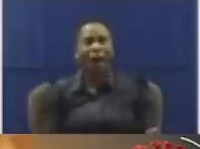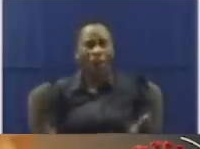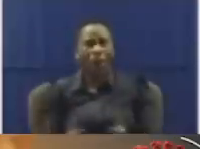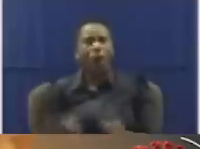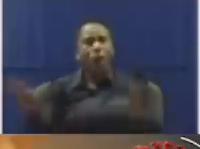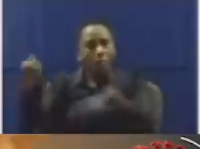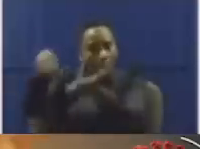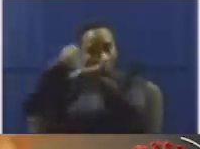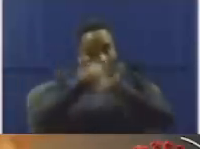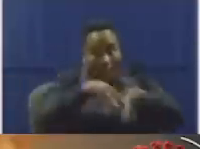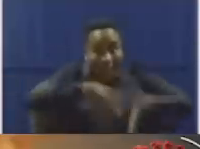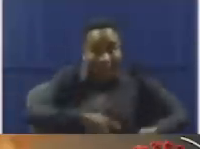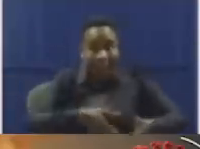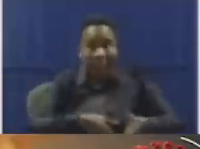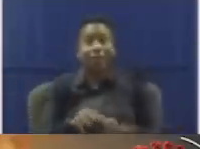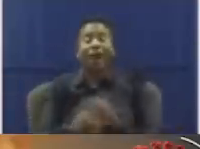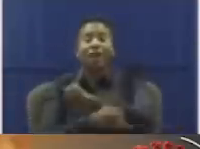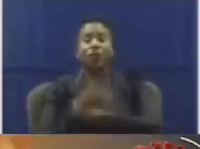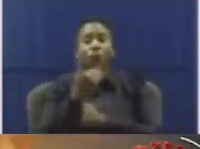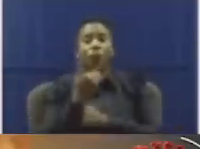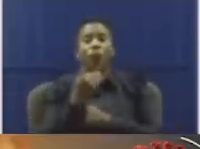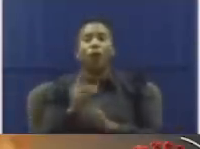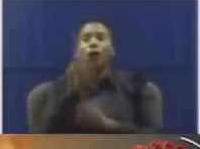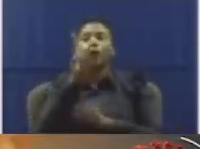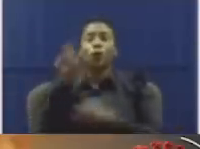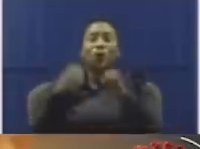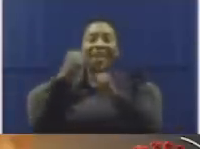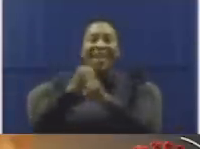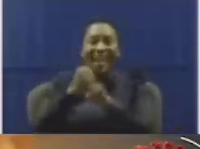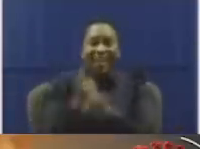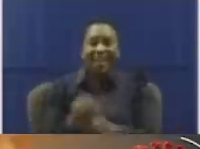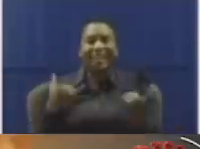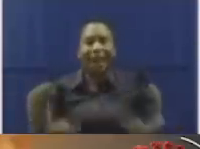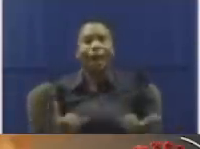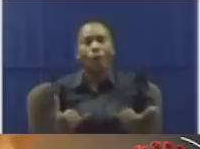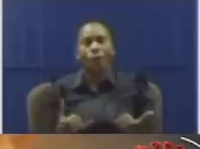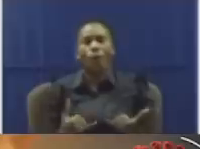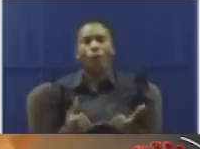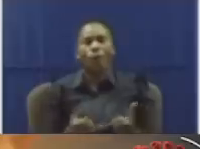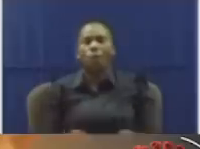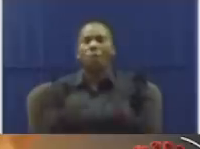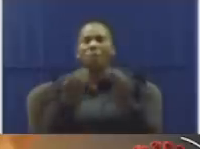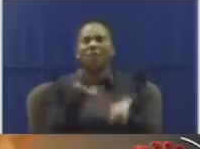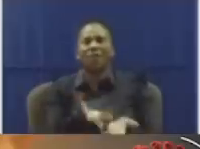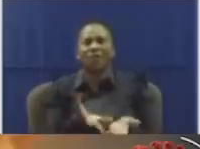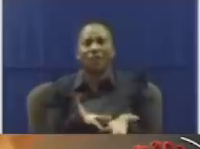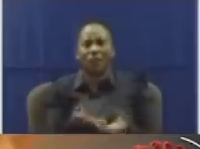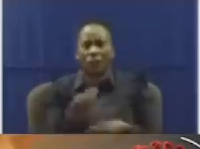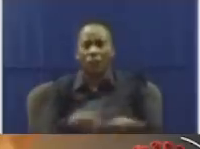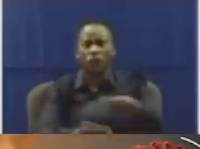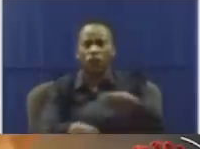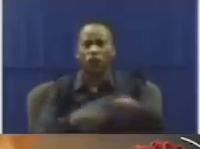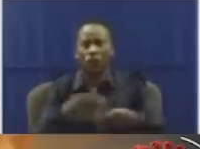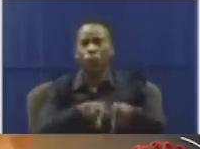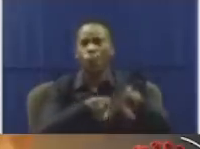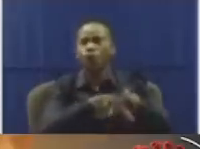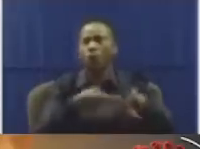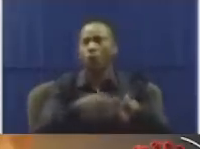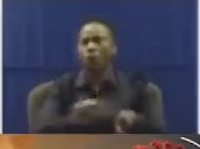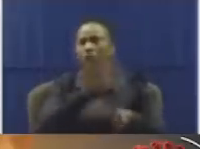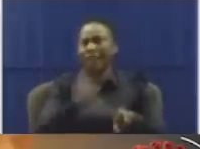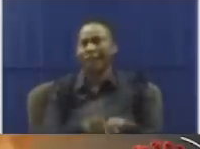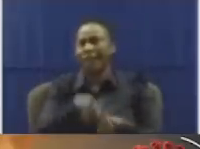country? 2 years later, Honorable Papa, that's a new record, I think. Were the exchange controls of the South African Reserve